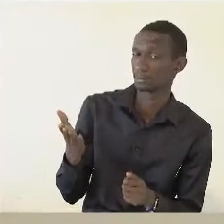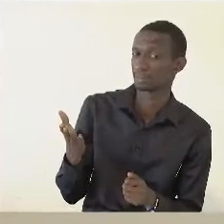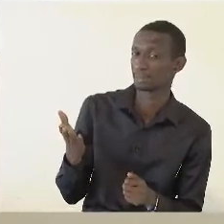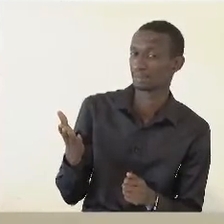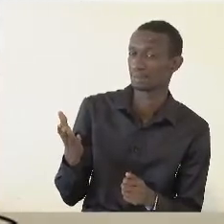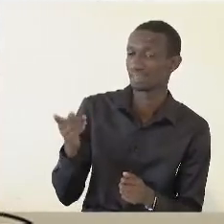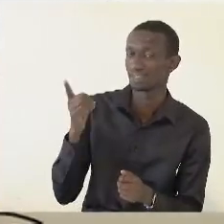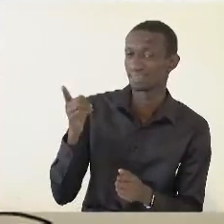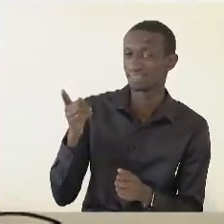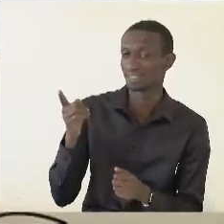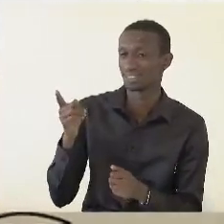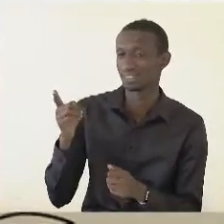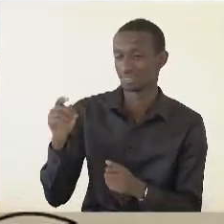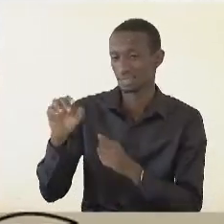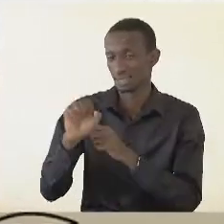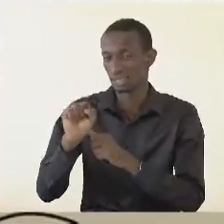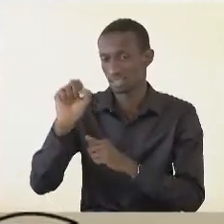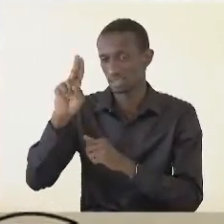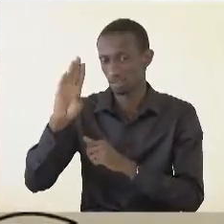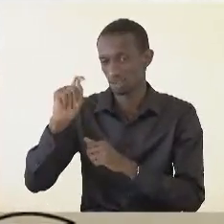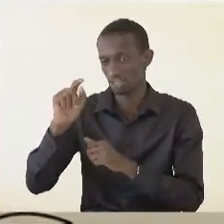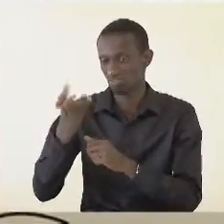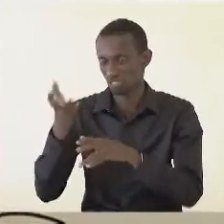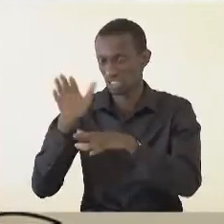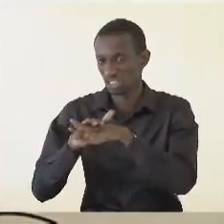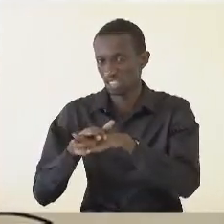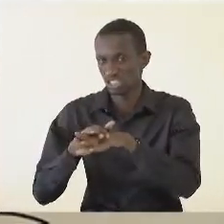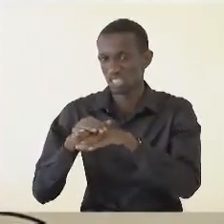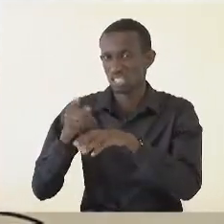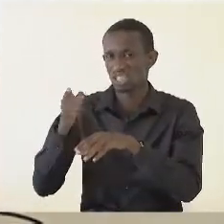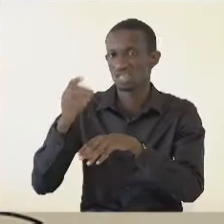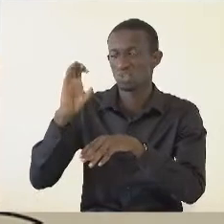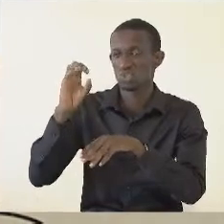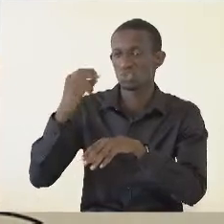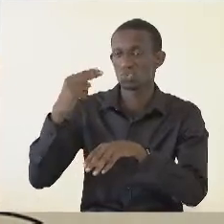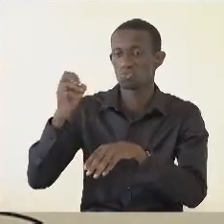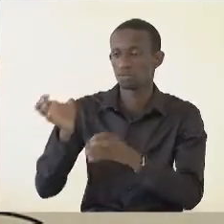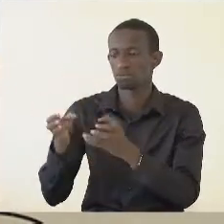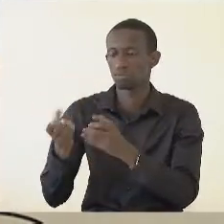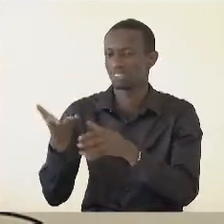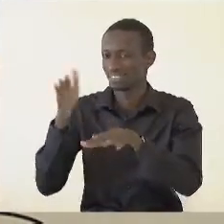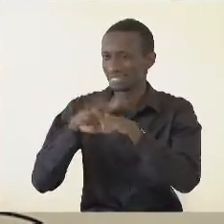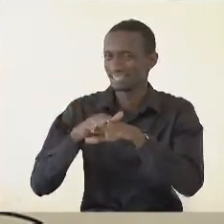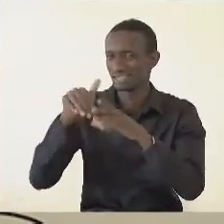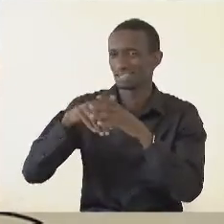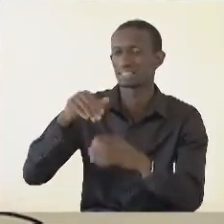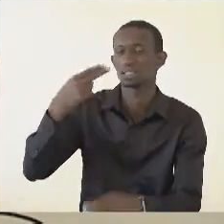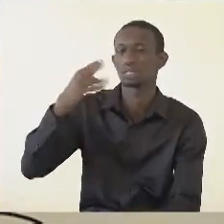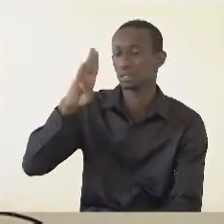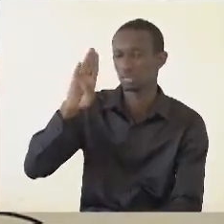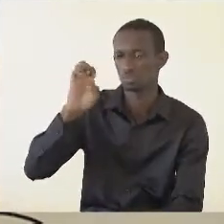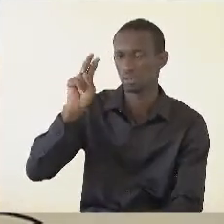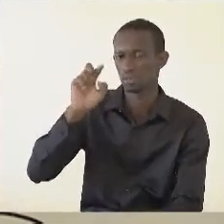on the benzene. That is one. So this is the carboxylic group is attached on the benzene